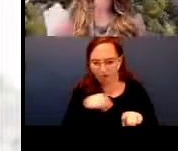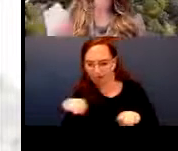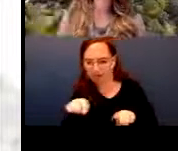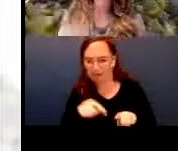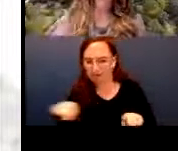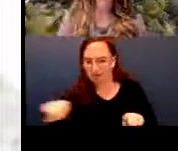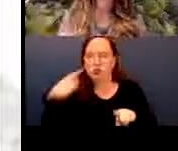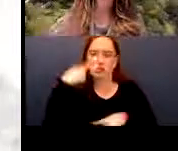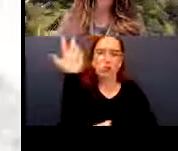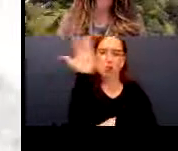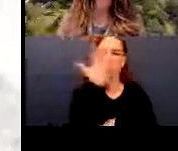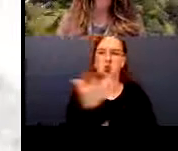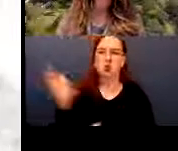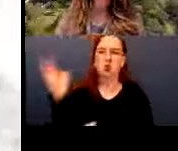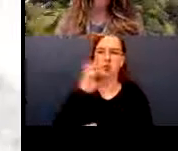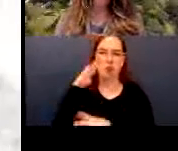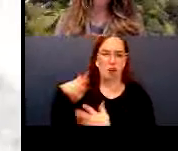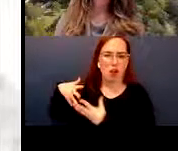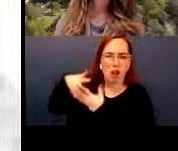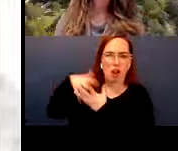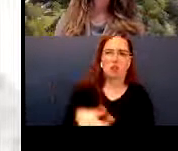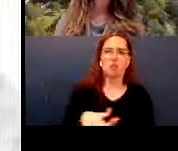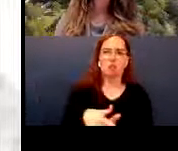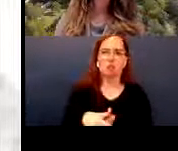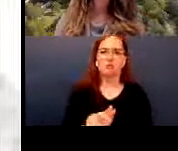and trees can start to reestablish. There's more